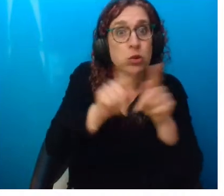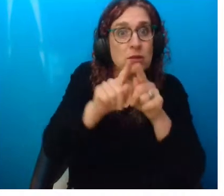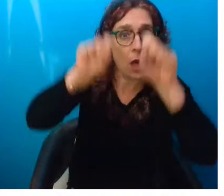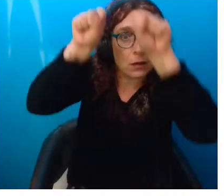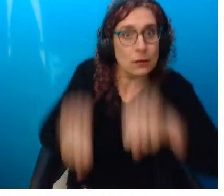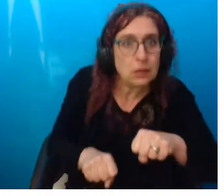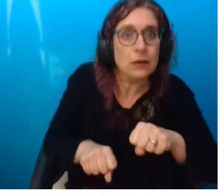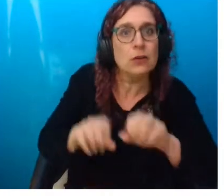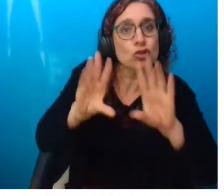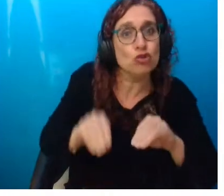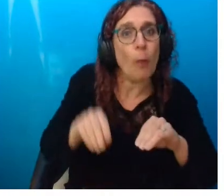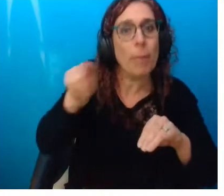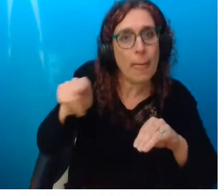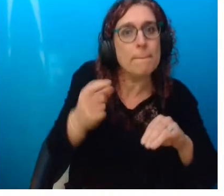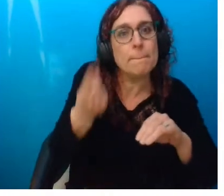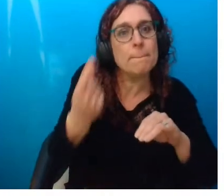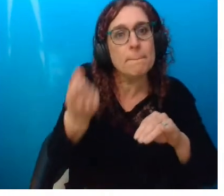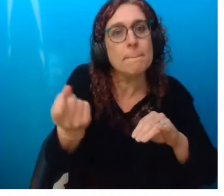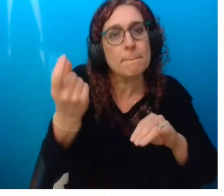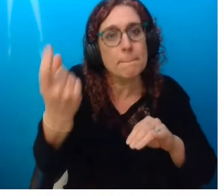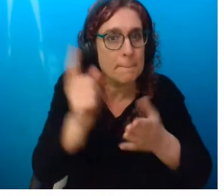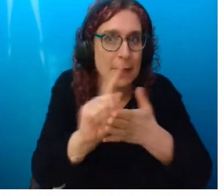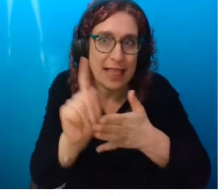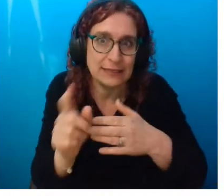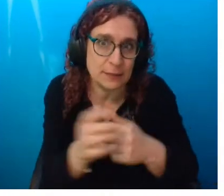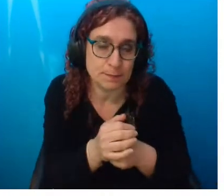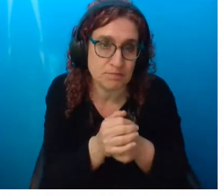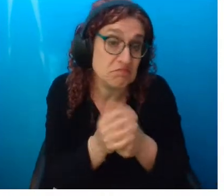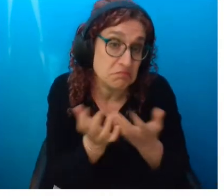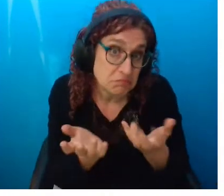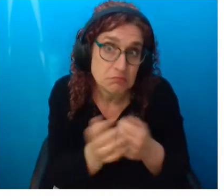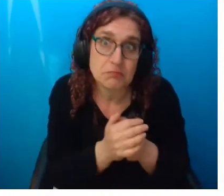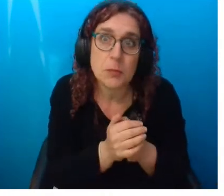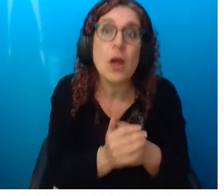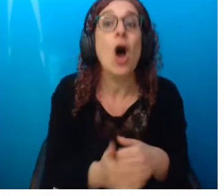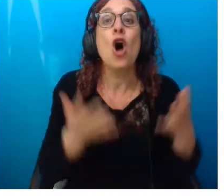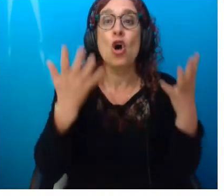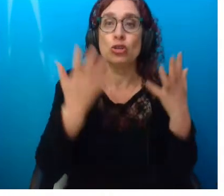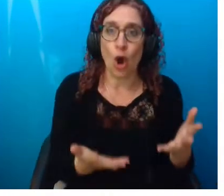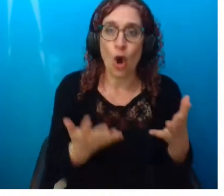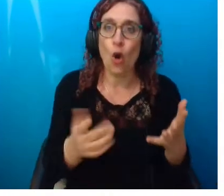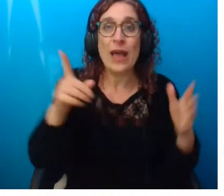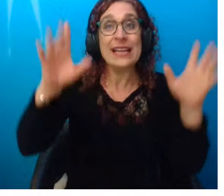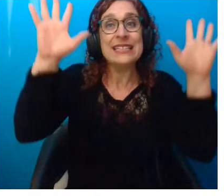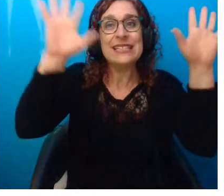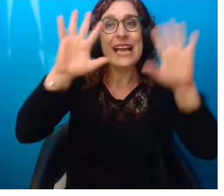So seasonal aeroallergy. If you could click 3 times.